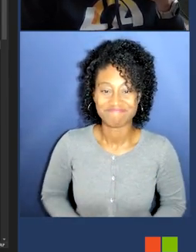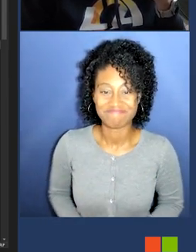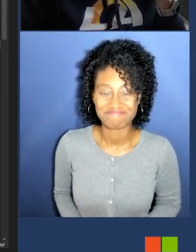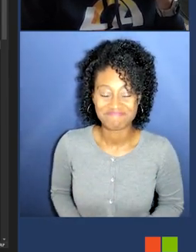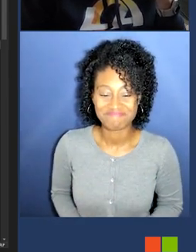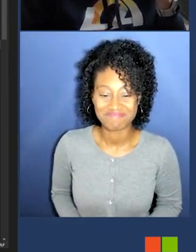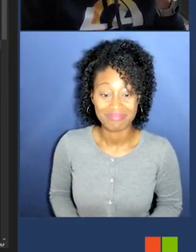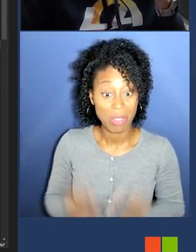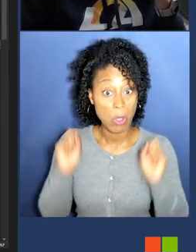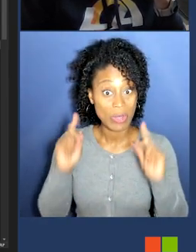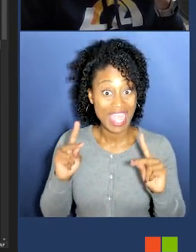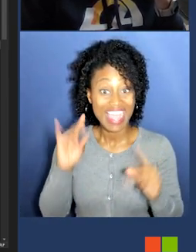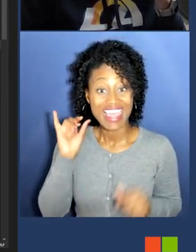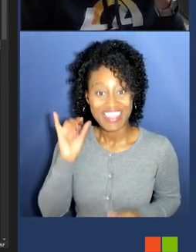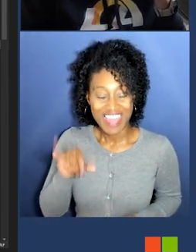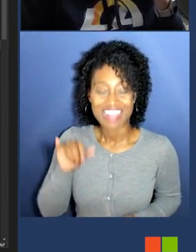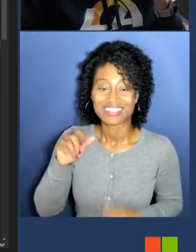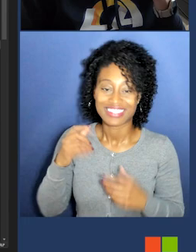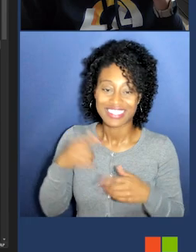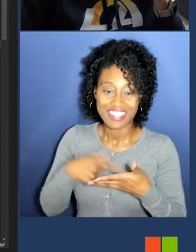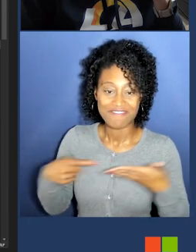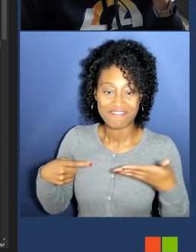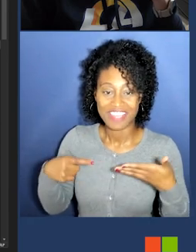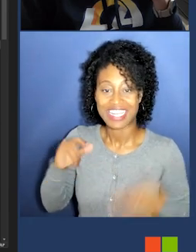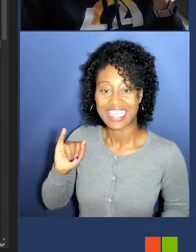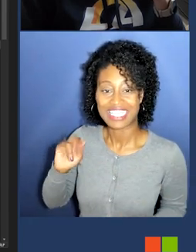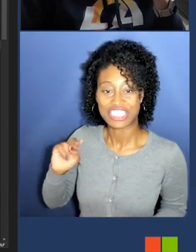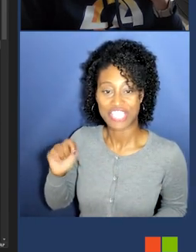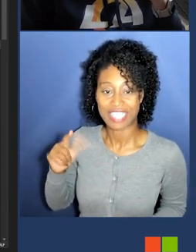Okay, so this was the event ingest.